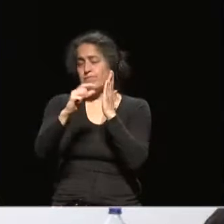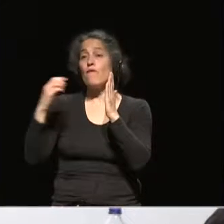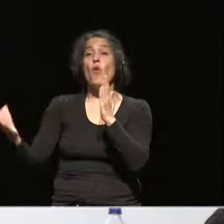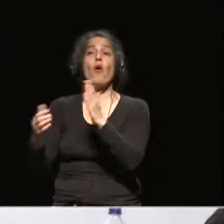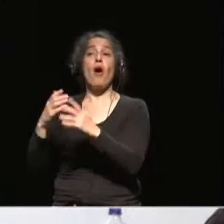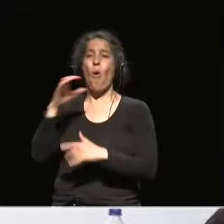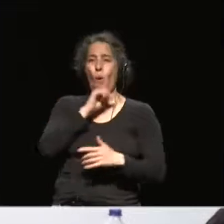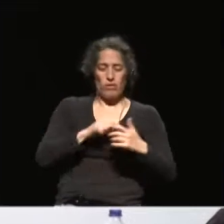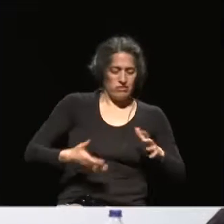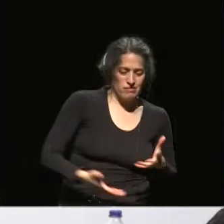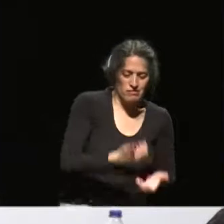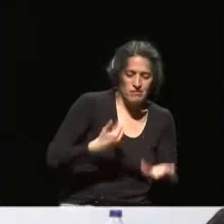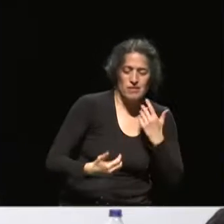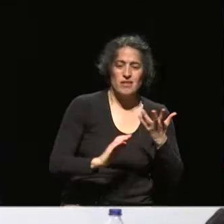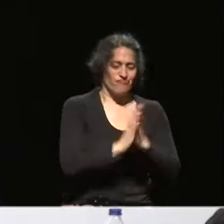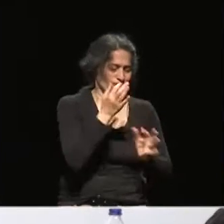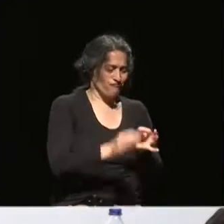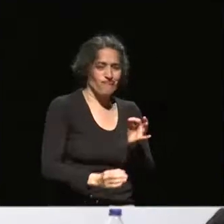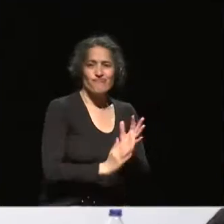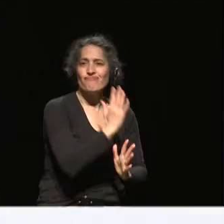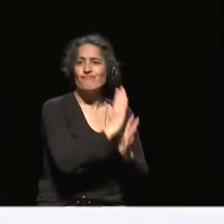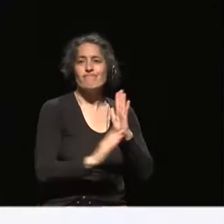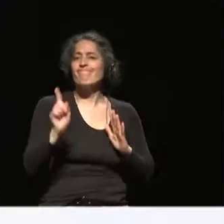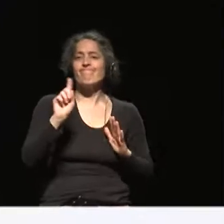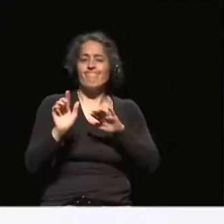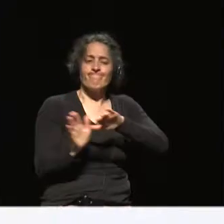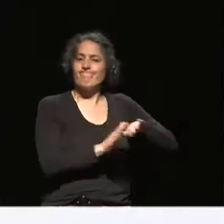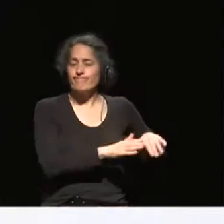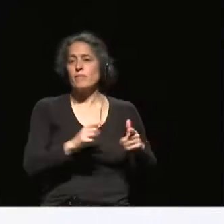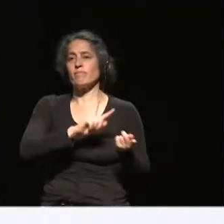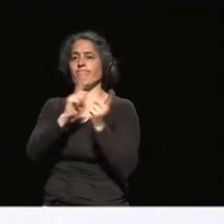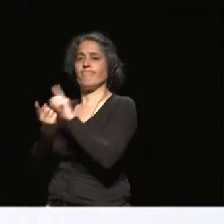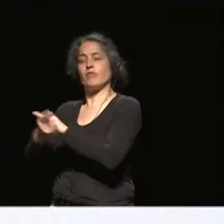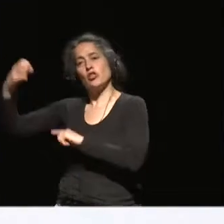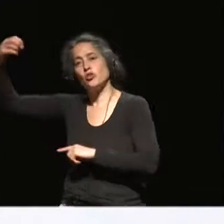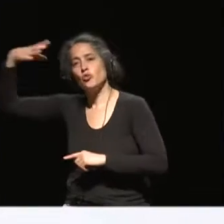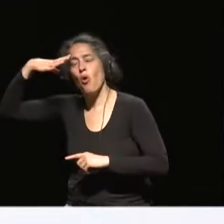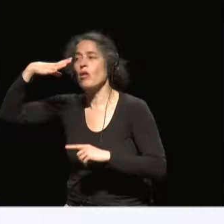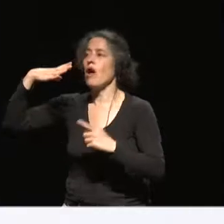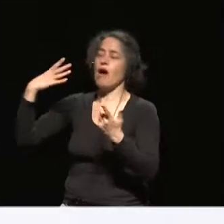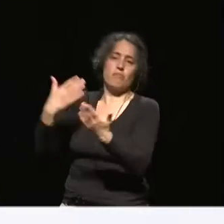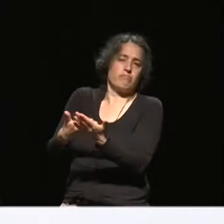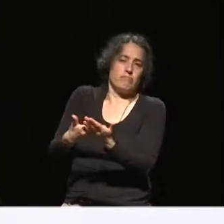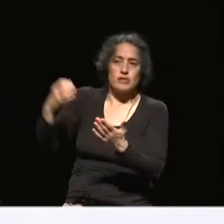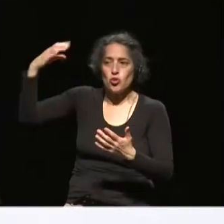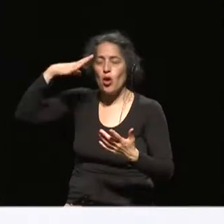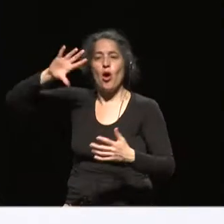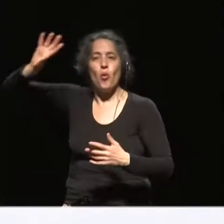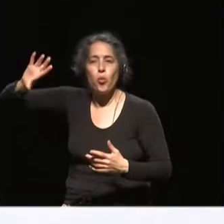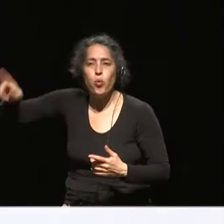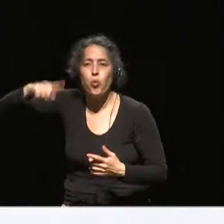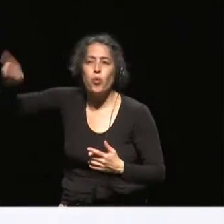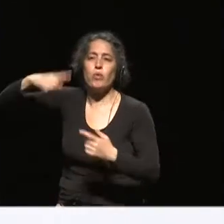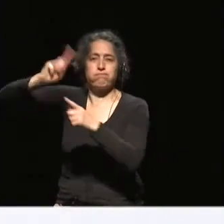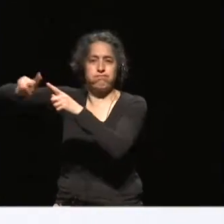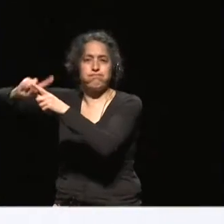and energy efficiency, for instance, solar panels, etc. So we are also quite active